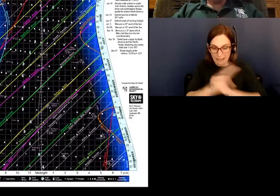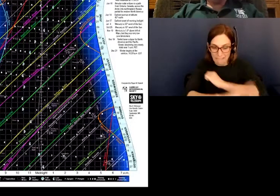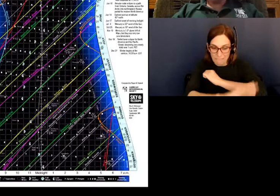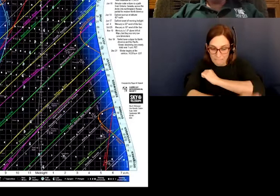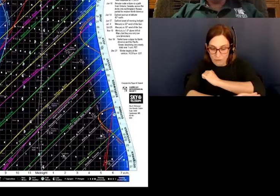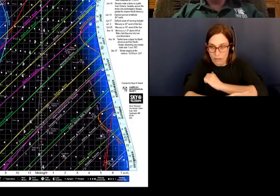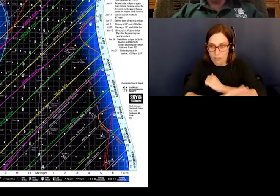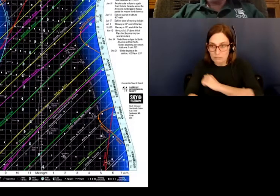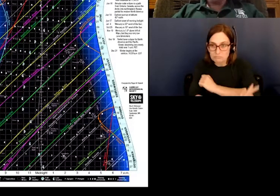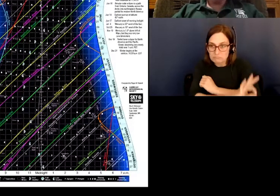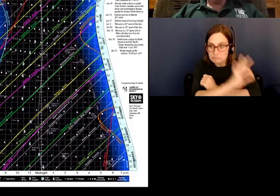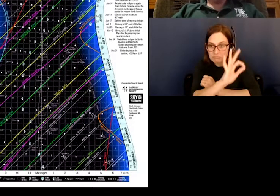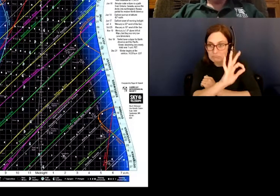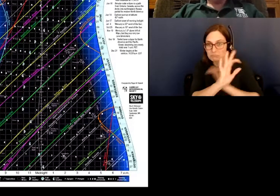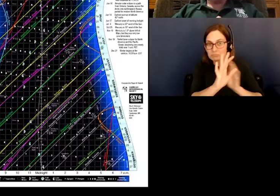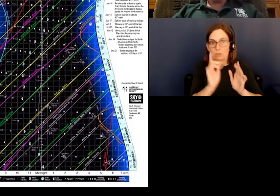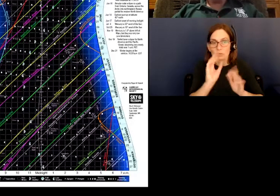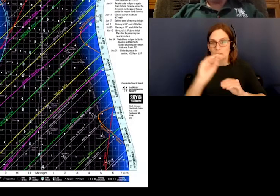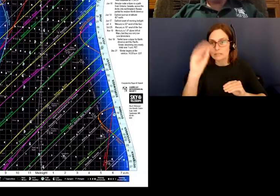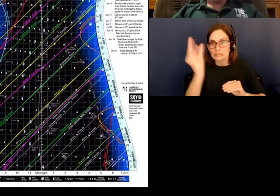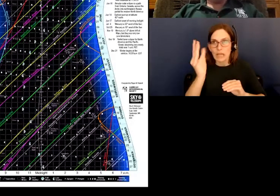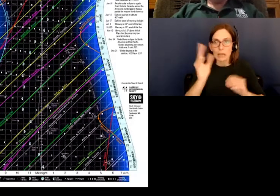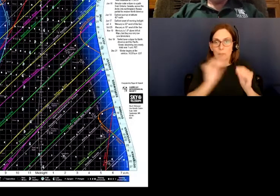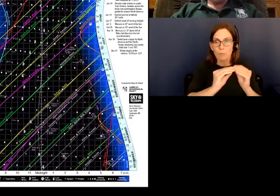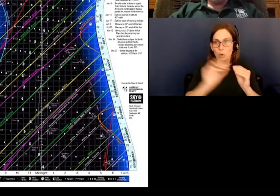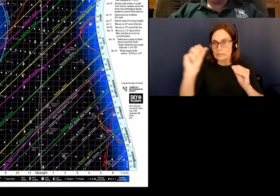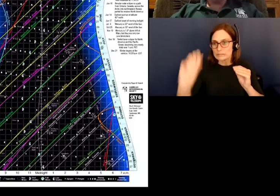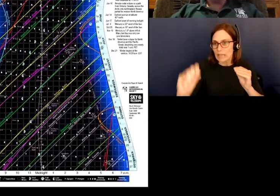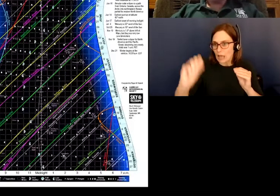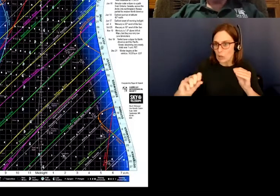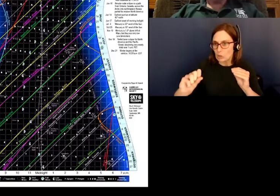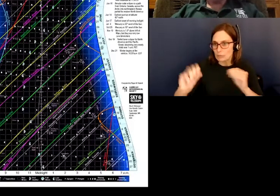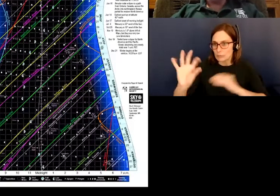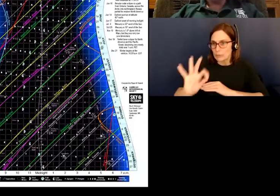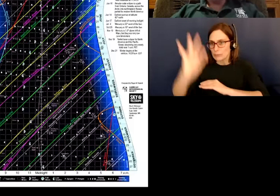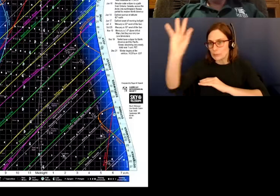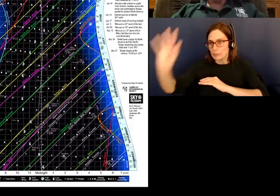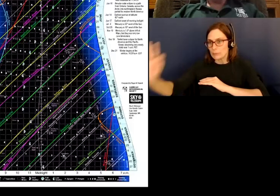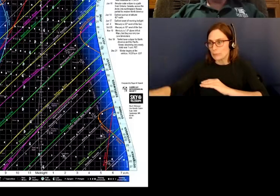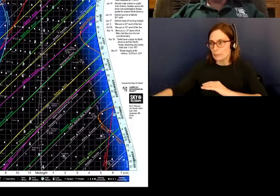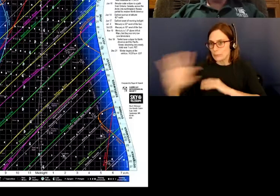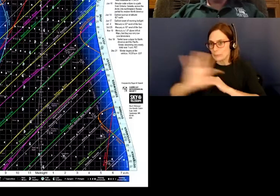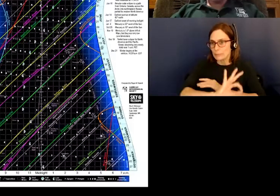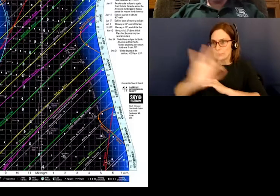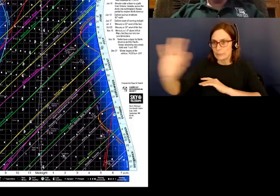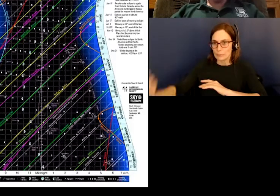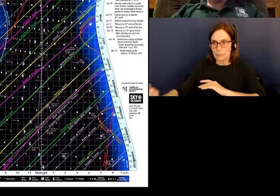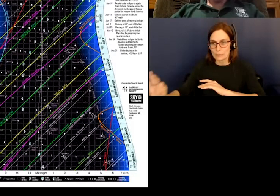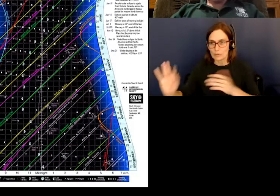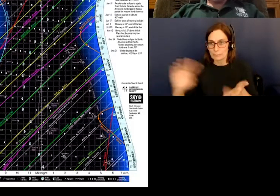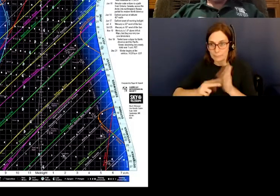rising further and further south, peaking lower and setting further and further south. So we get very little